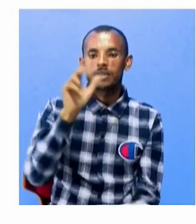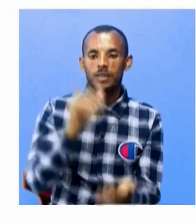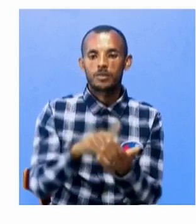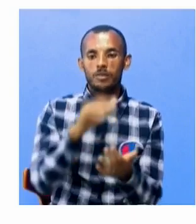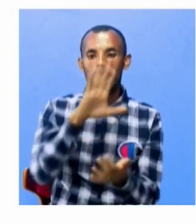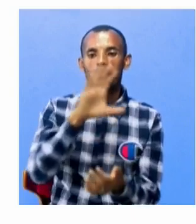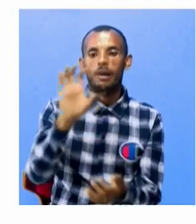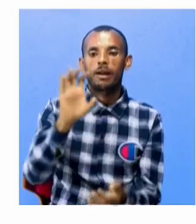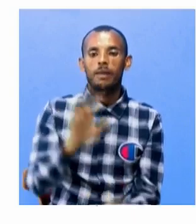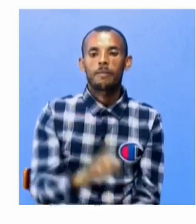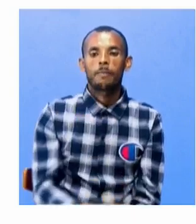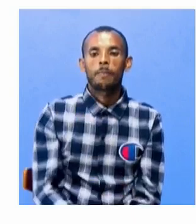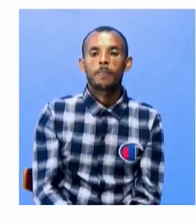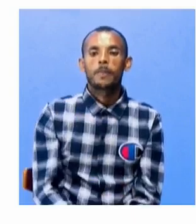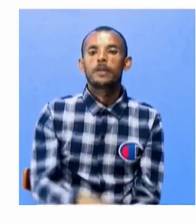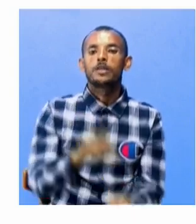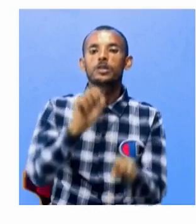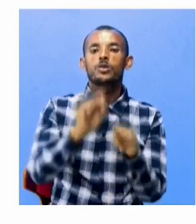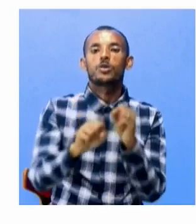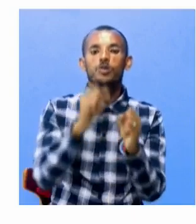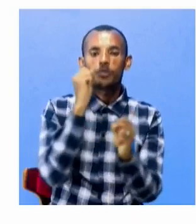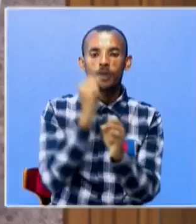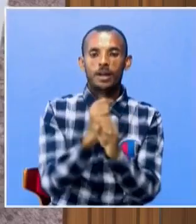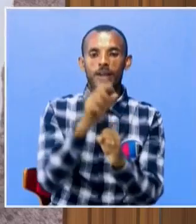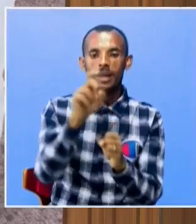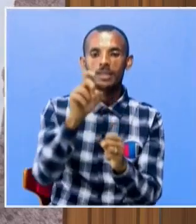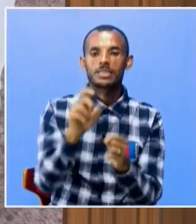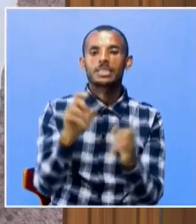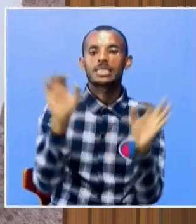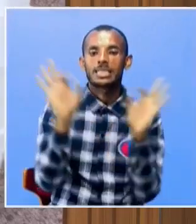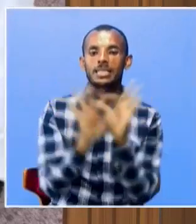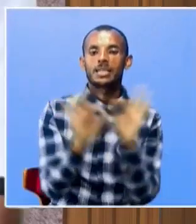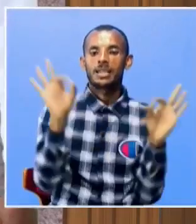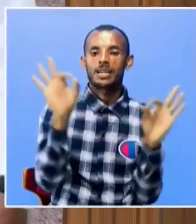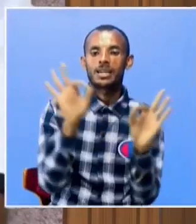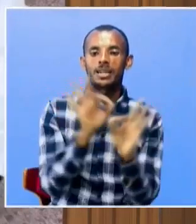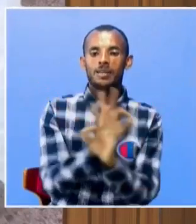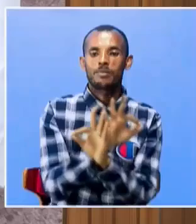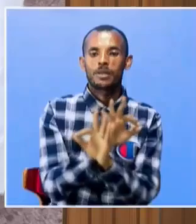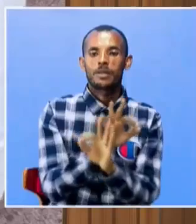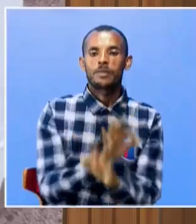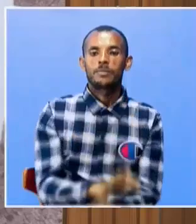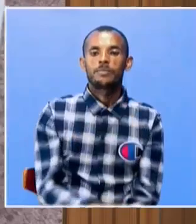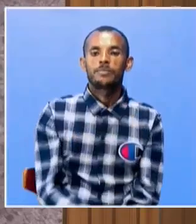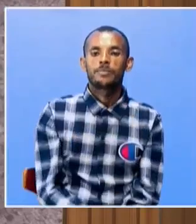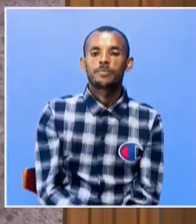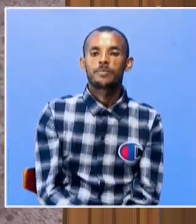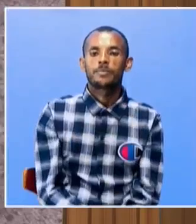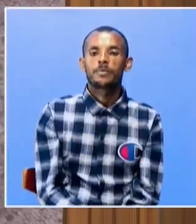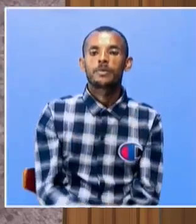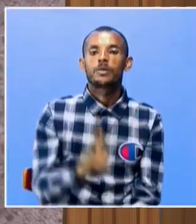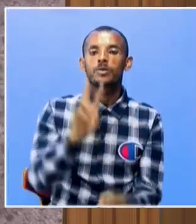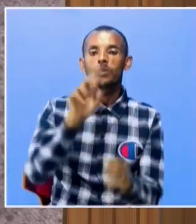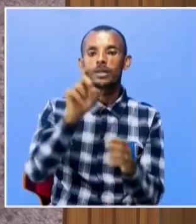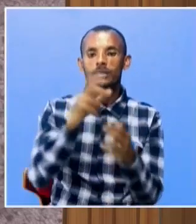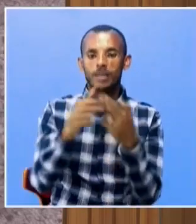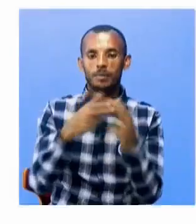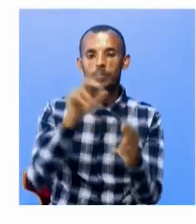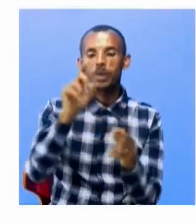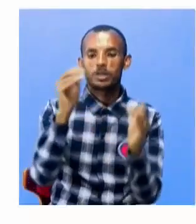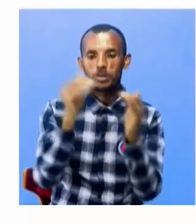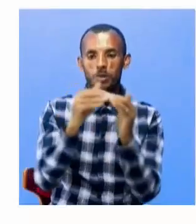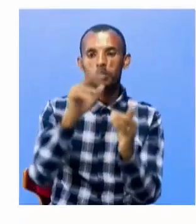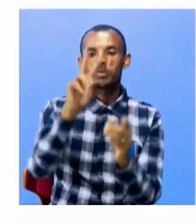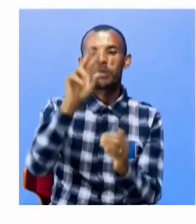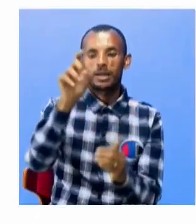3,500. So to find x, just apply cross multiplication. 2x times 1 gives